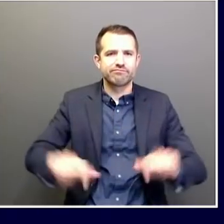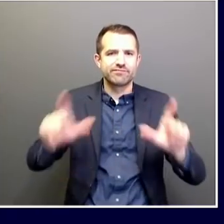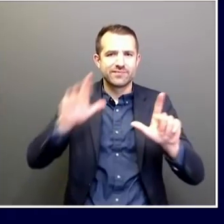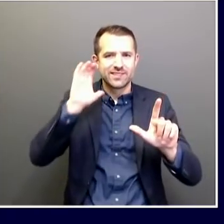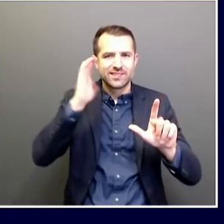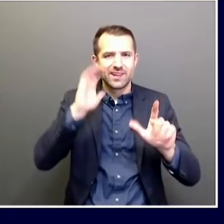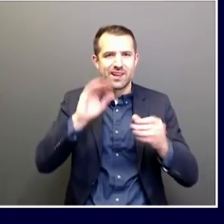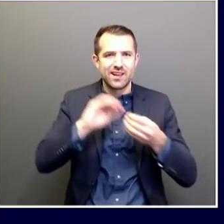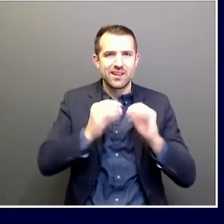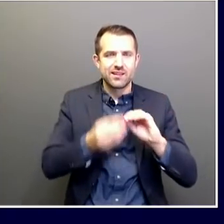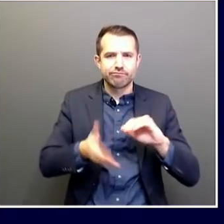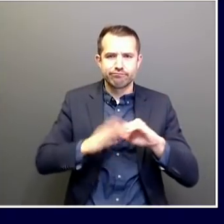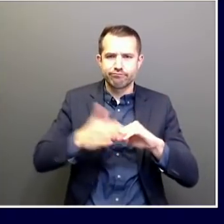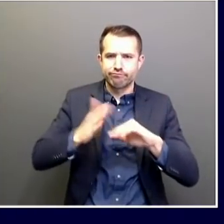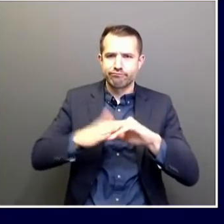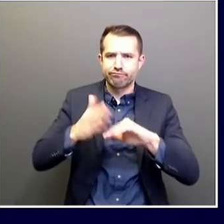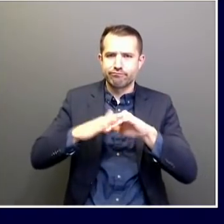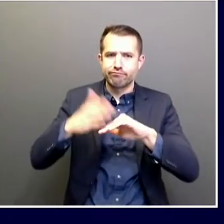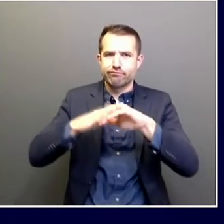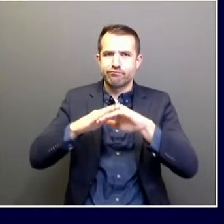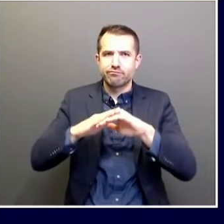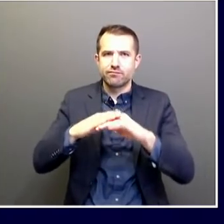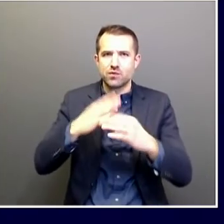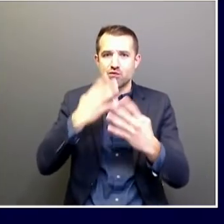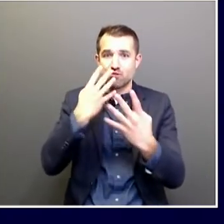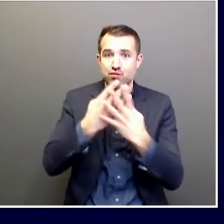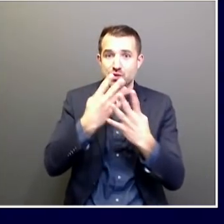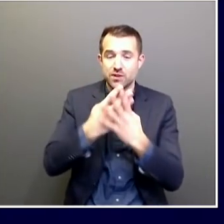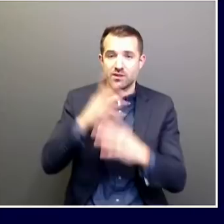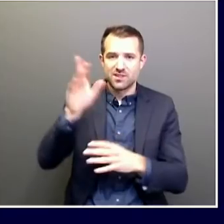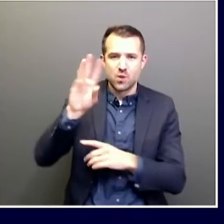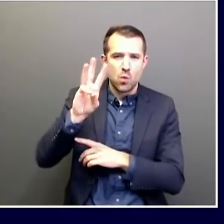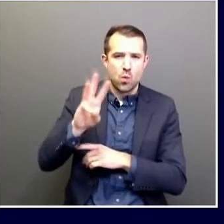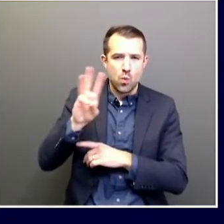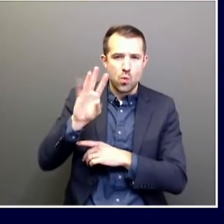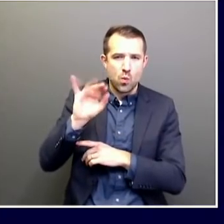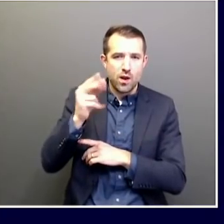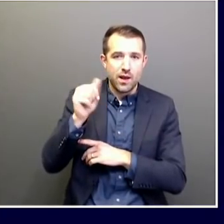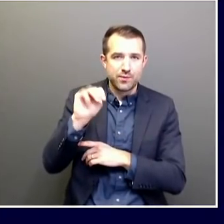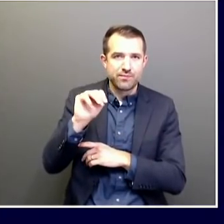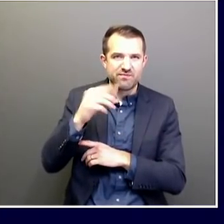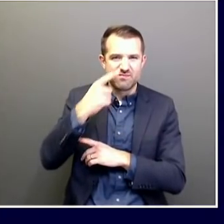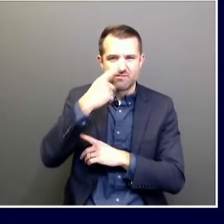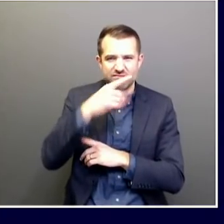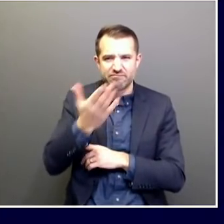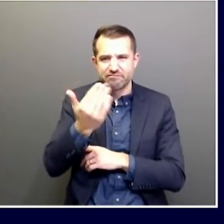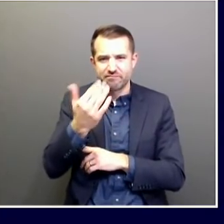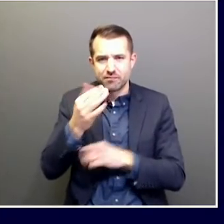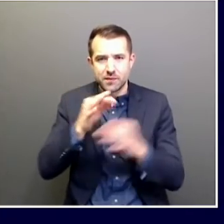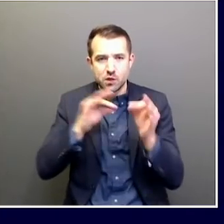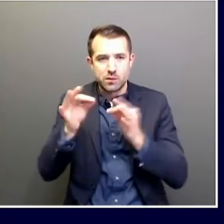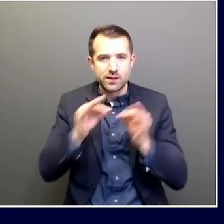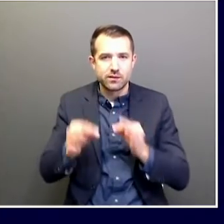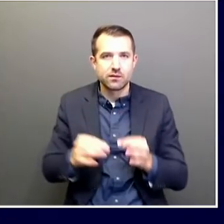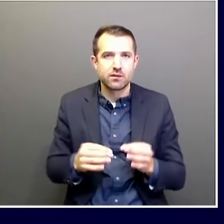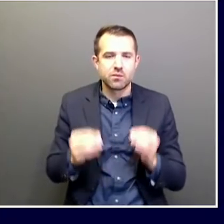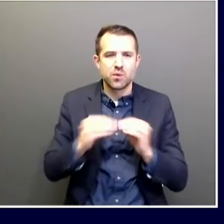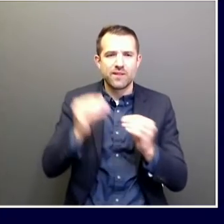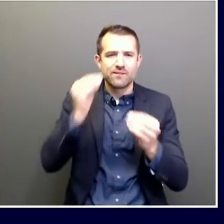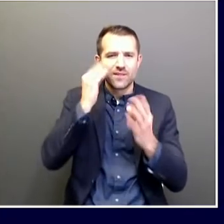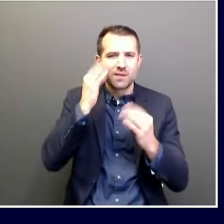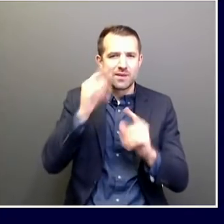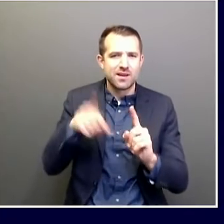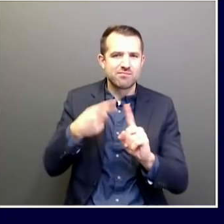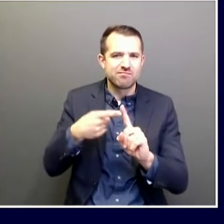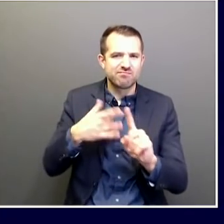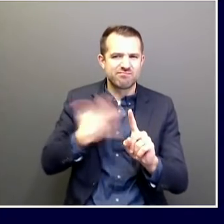cases, particularly in Windham or Charleston. So can you just talk a little bit about what's going on, what you're seeing, and some of the case investigations and finding out how